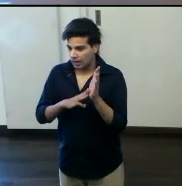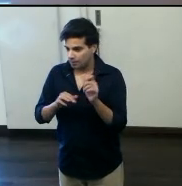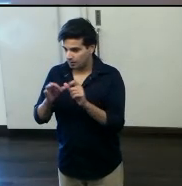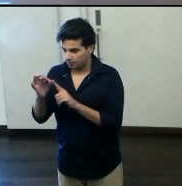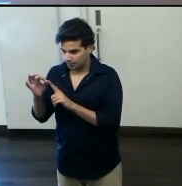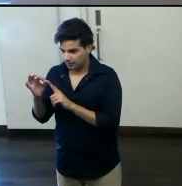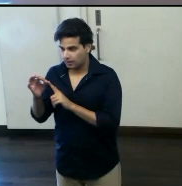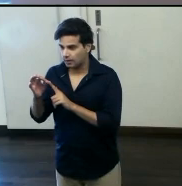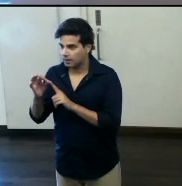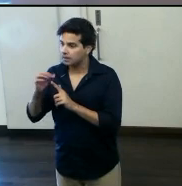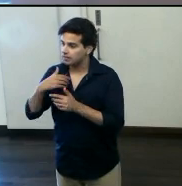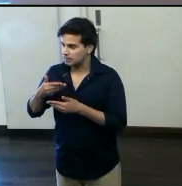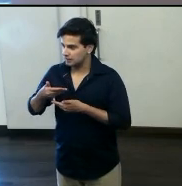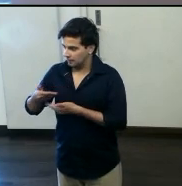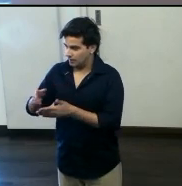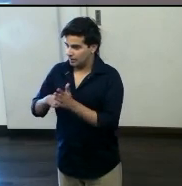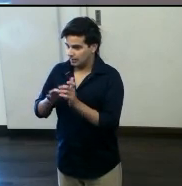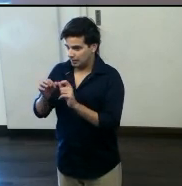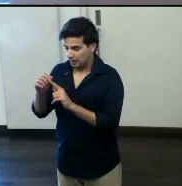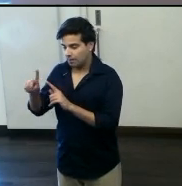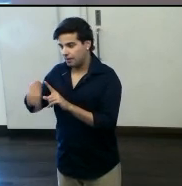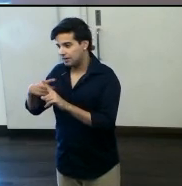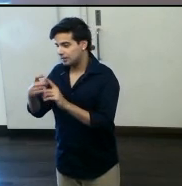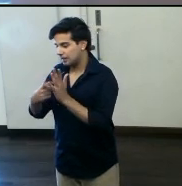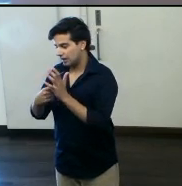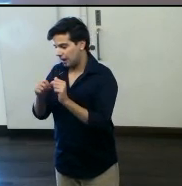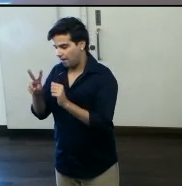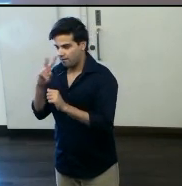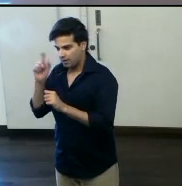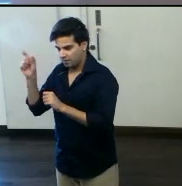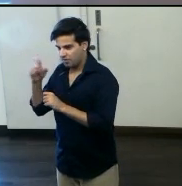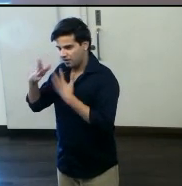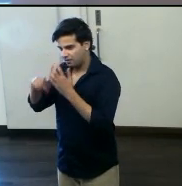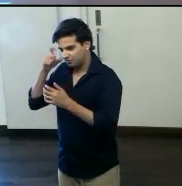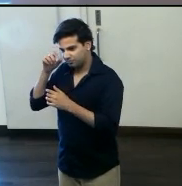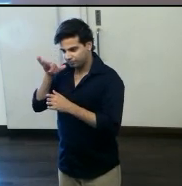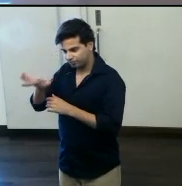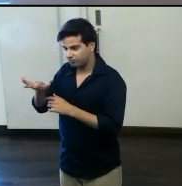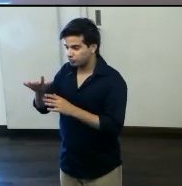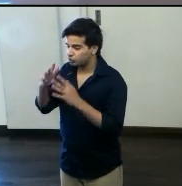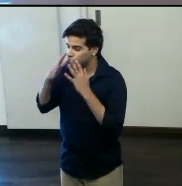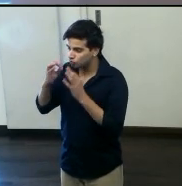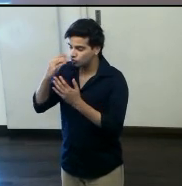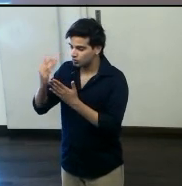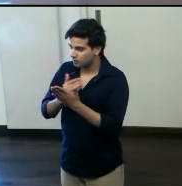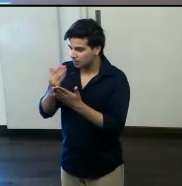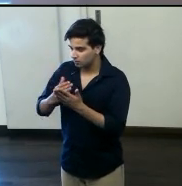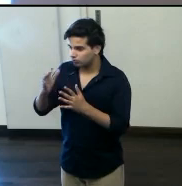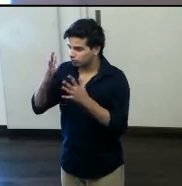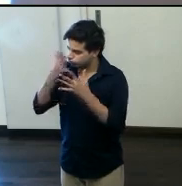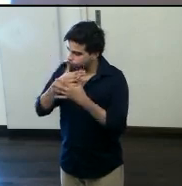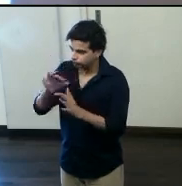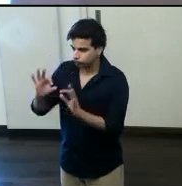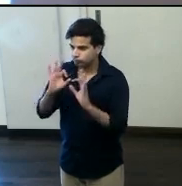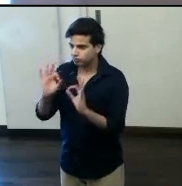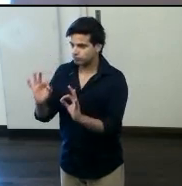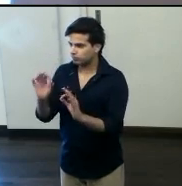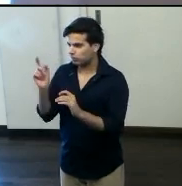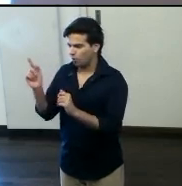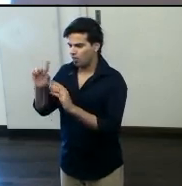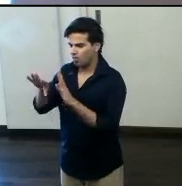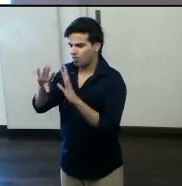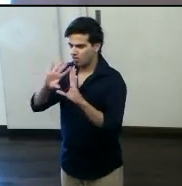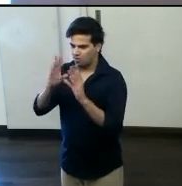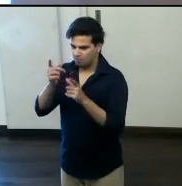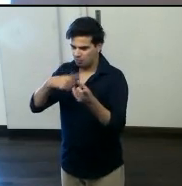for having me here, and thank you, Ravi, for such an amazing show. And we are familiar with Ravi's